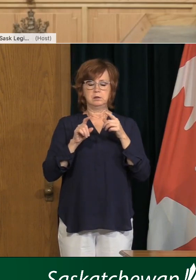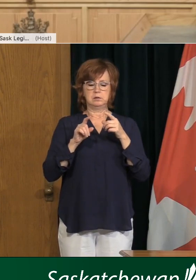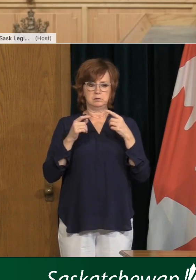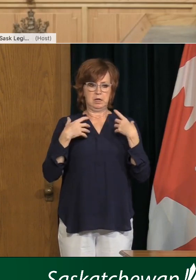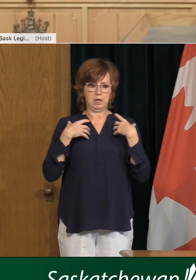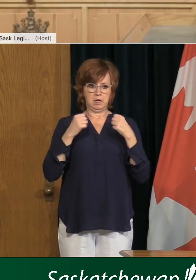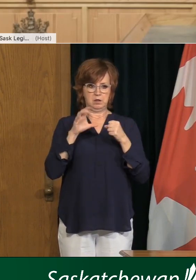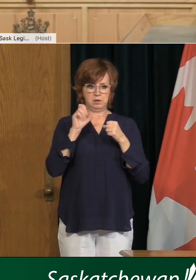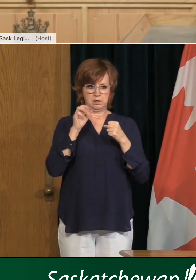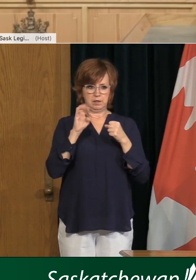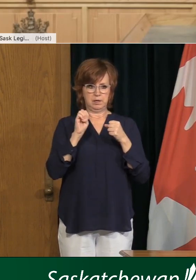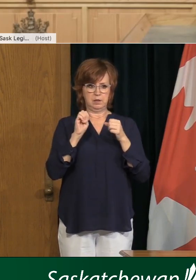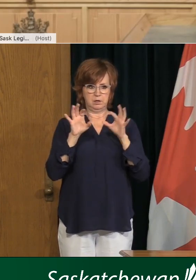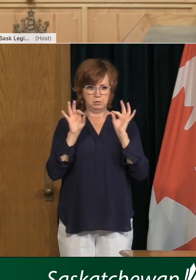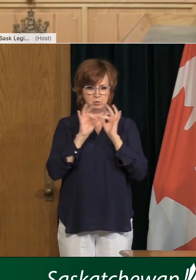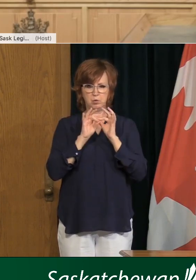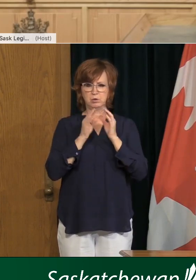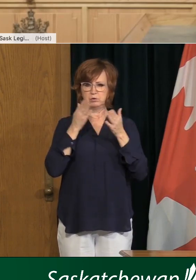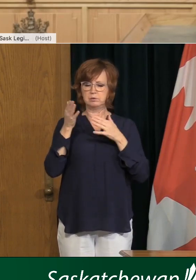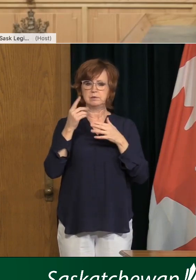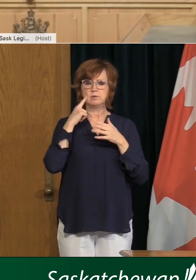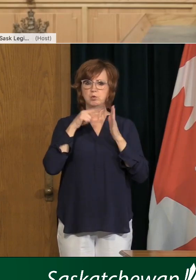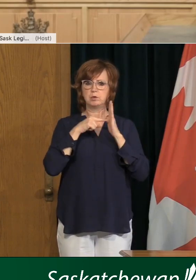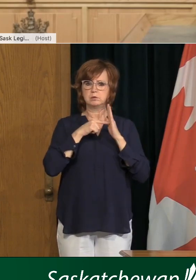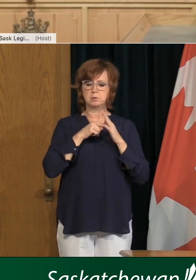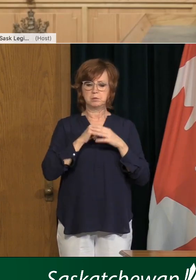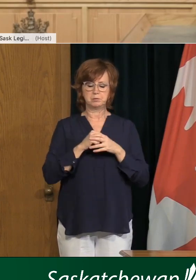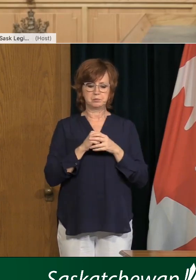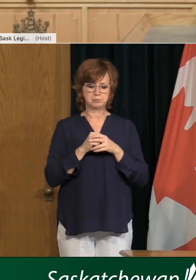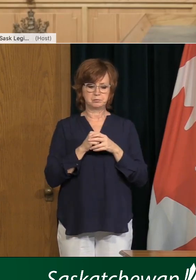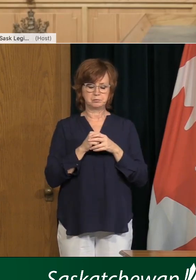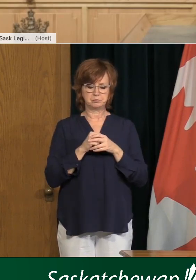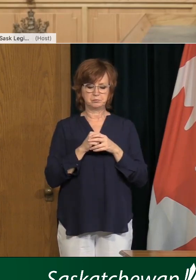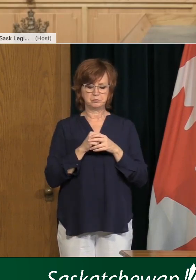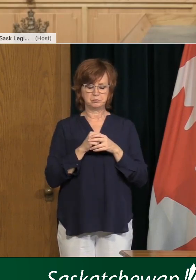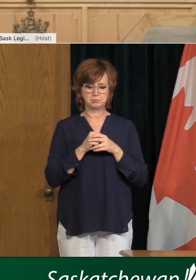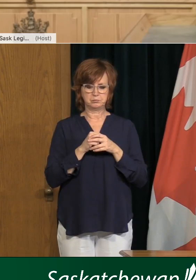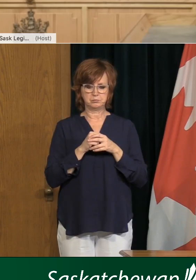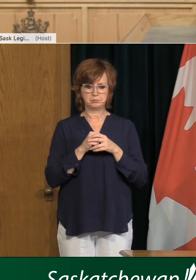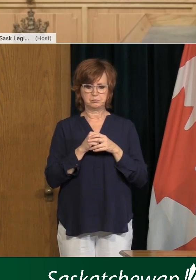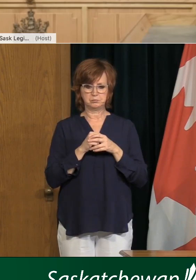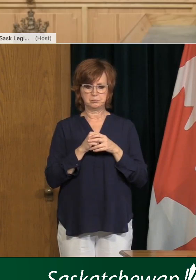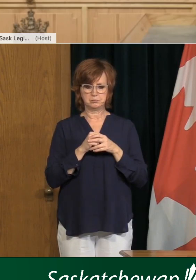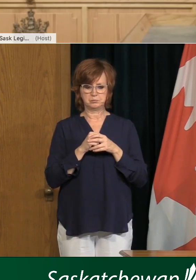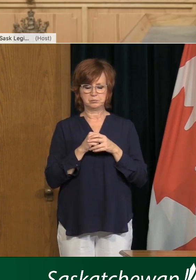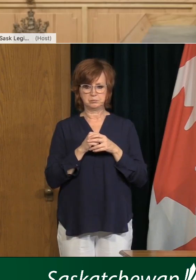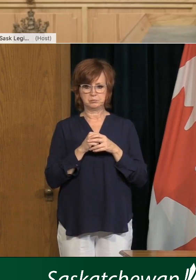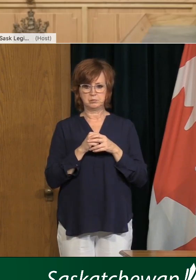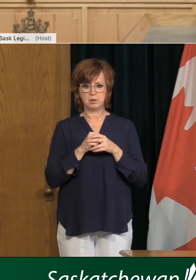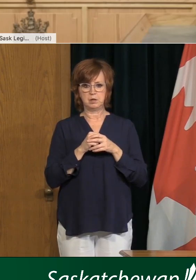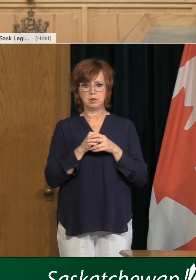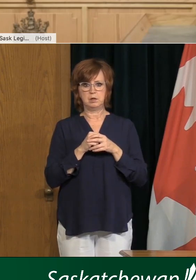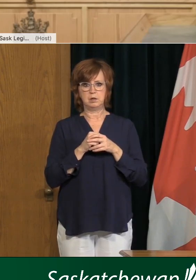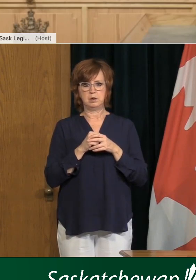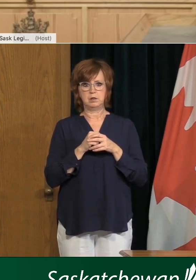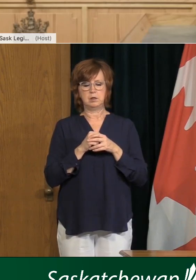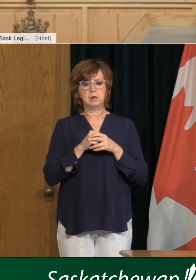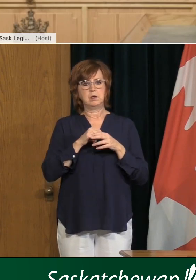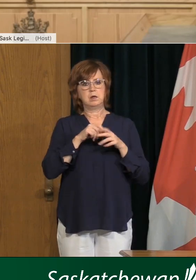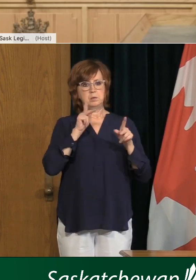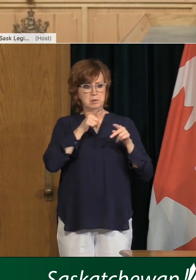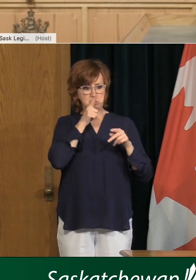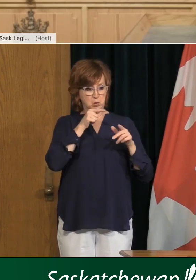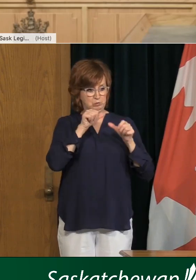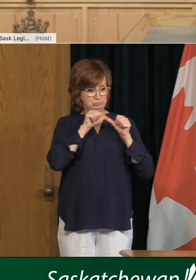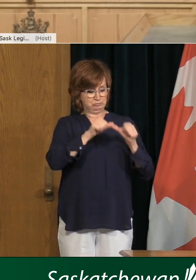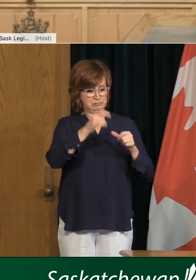healthcare services, and these will look at expansion of services available in communities such as chronic disease